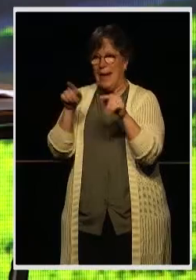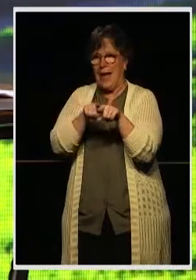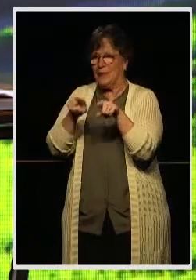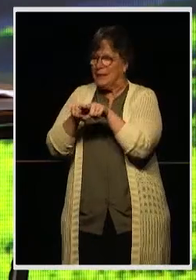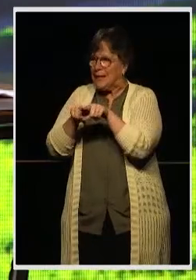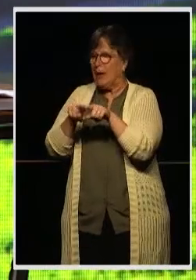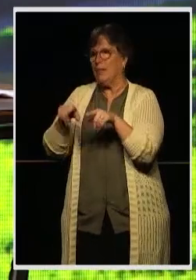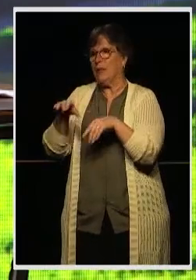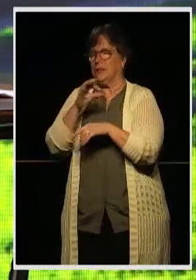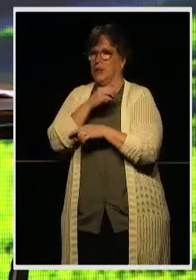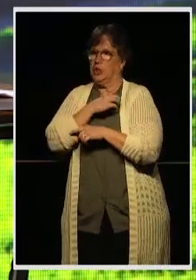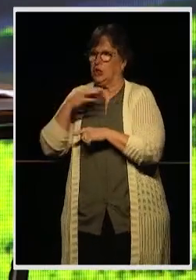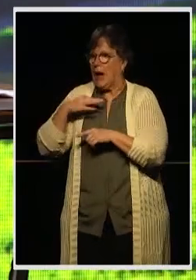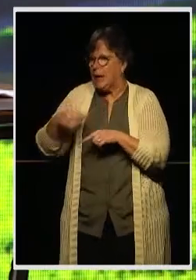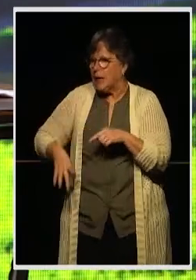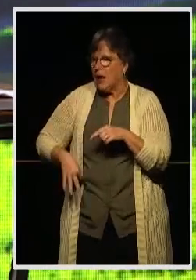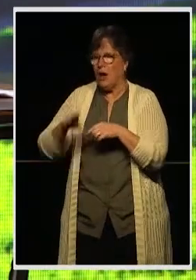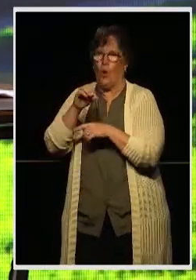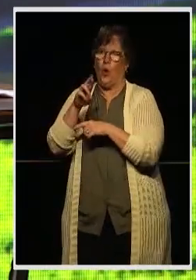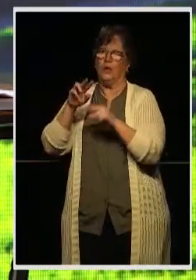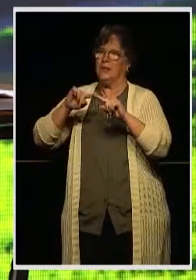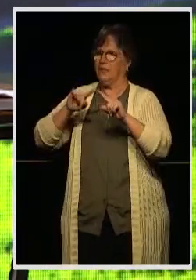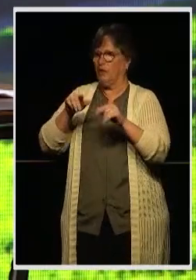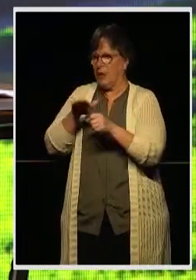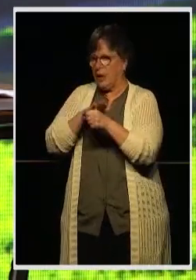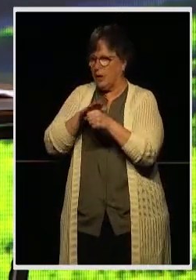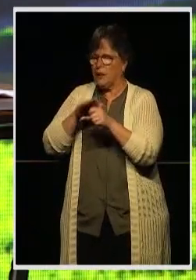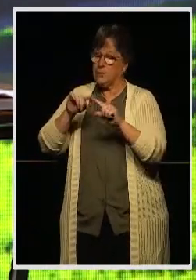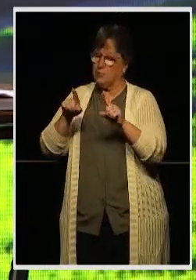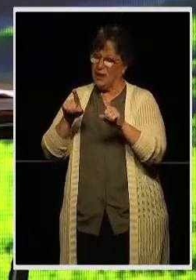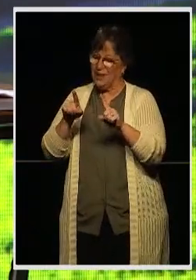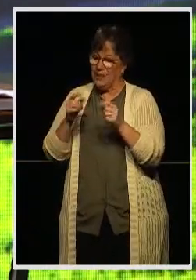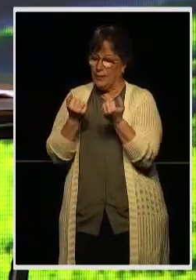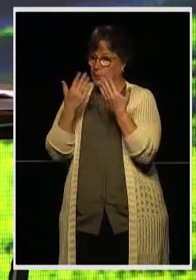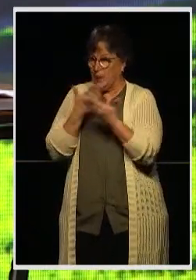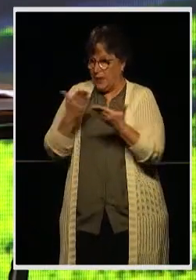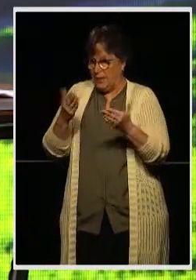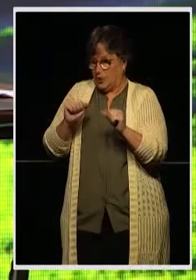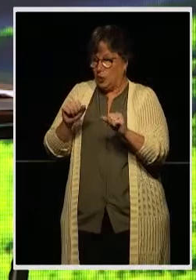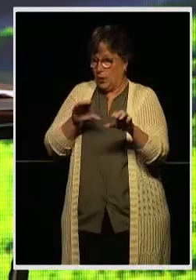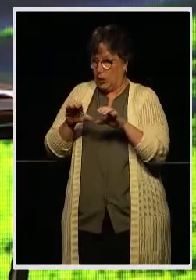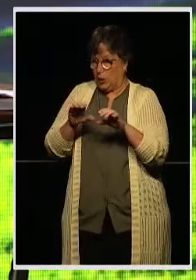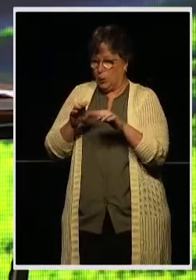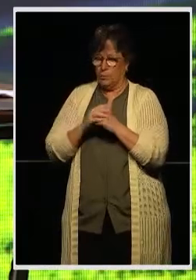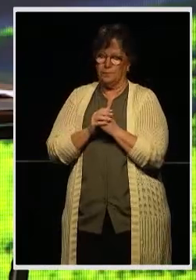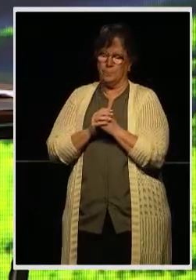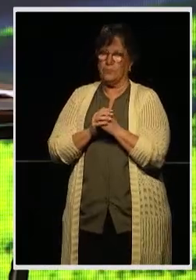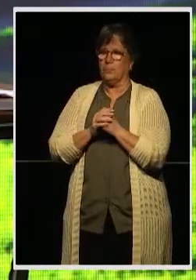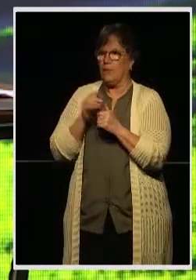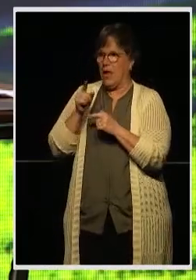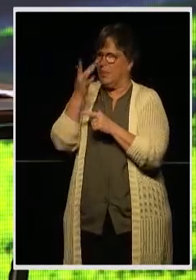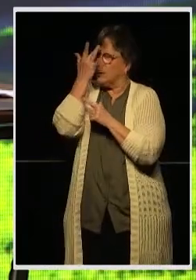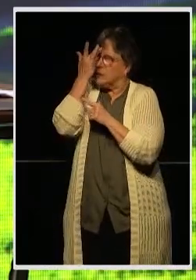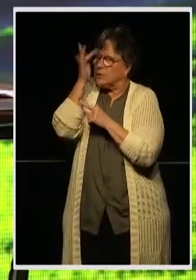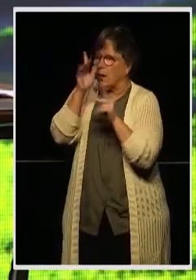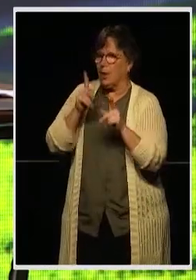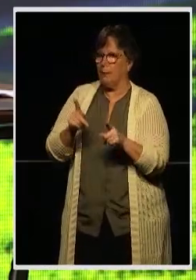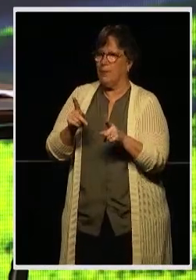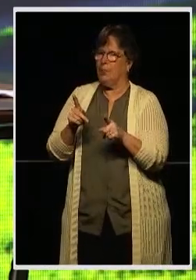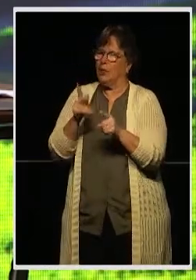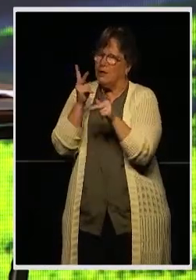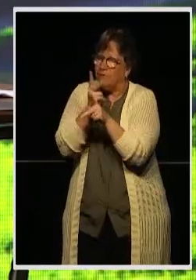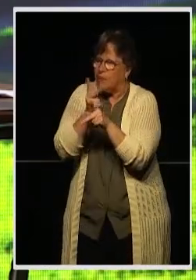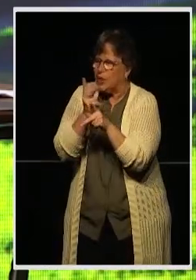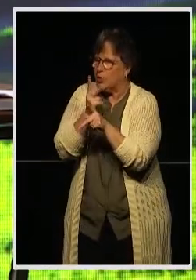or et cetera. But still, there are things you could maybe do beyond. And so there are very smart people working on solutions